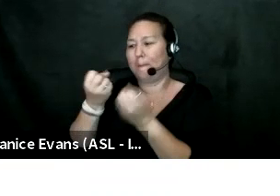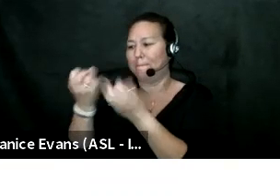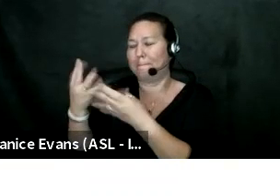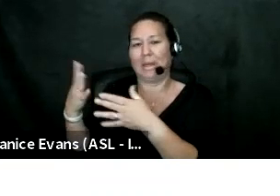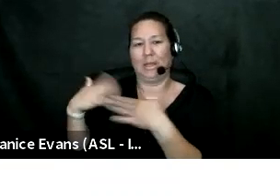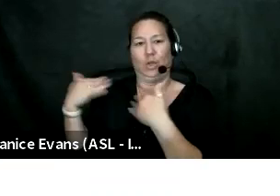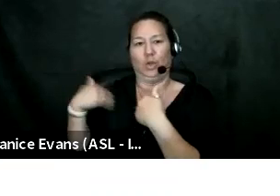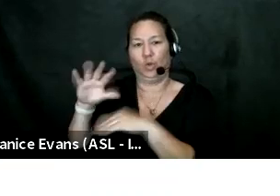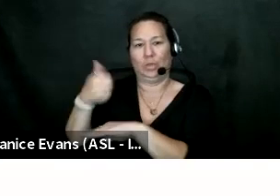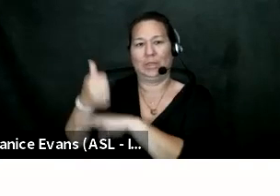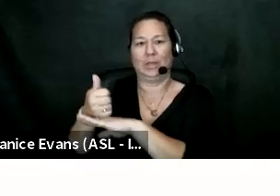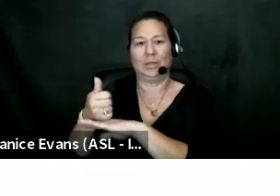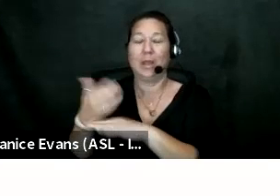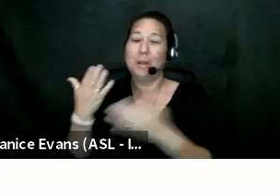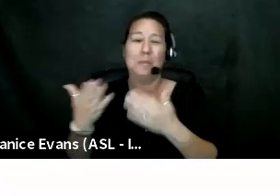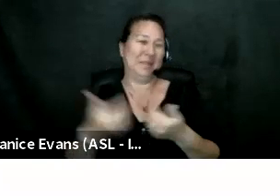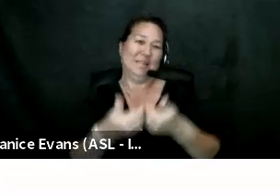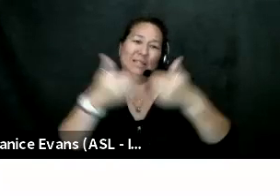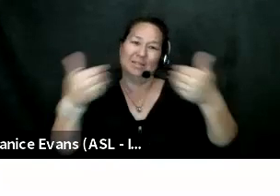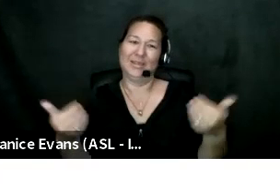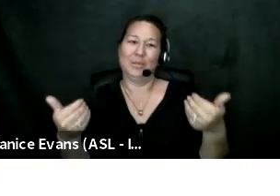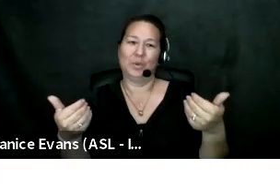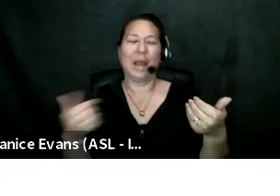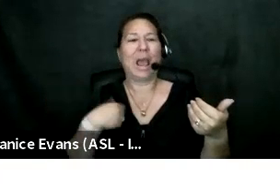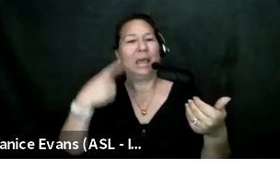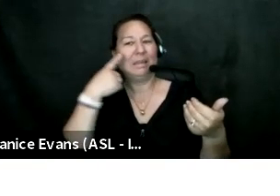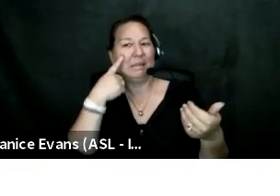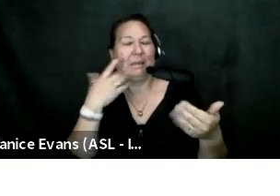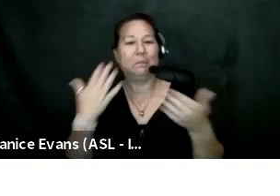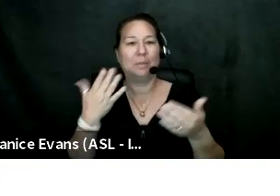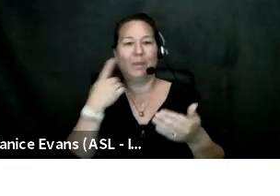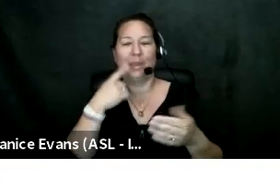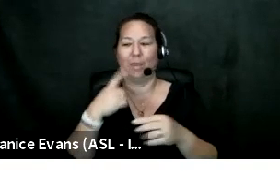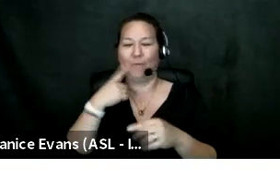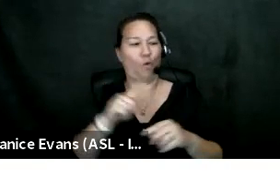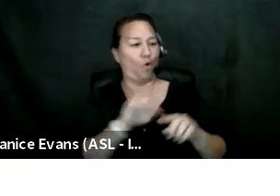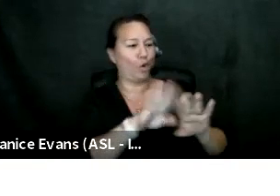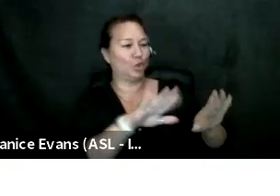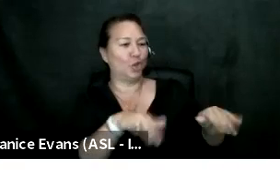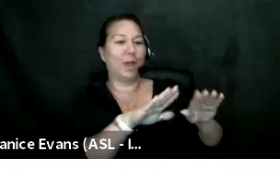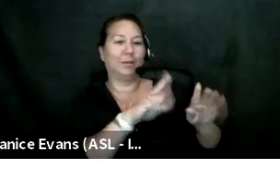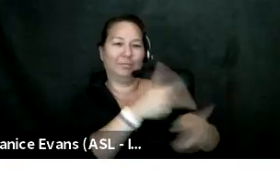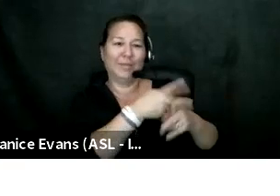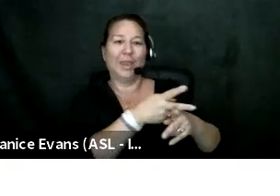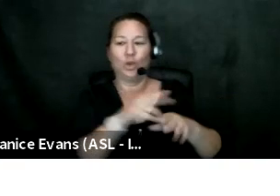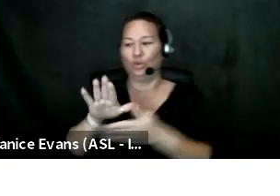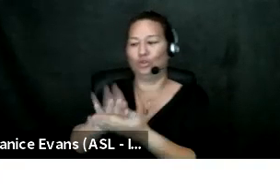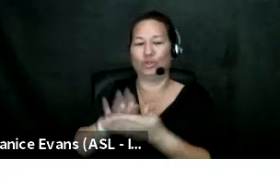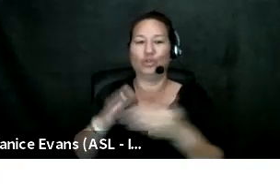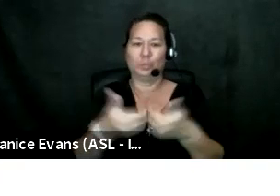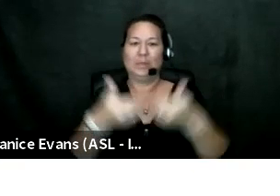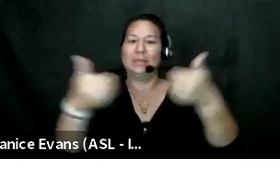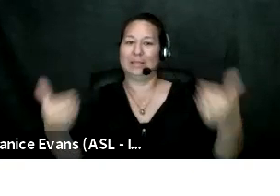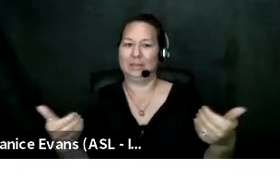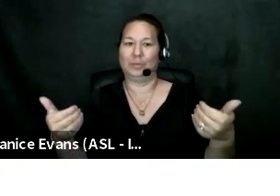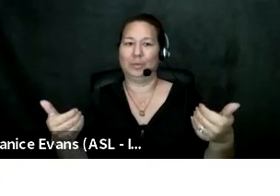It will probably be separate. There'll probably be something for schools and maybe something separate for childcare and camps. So